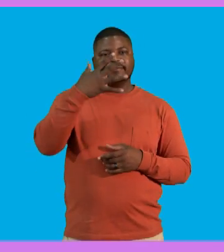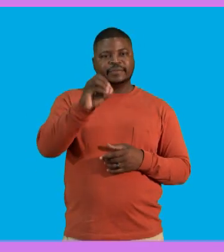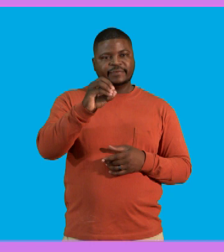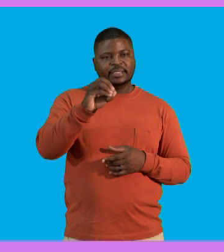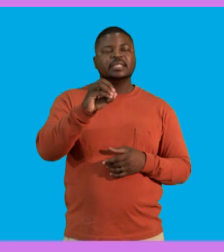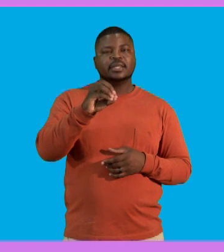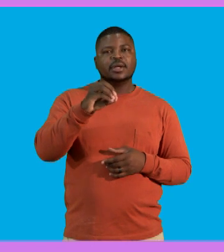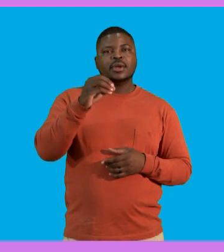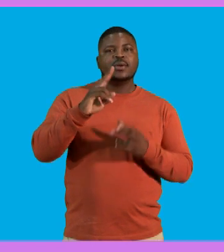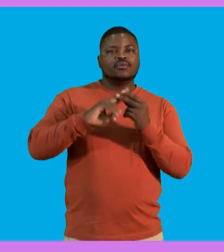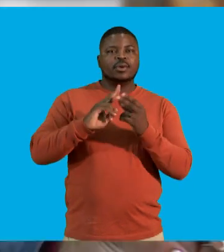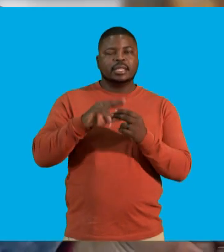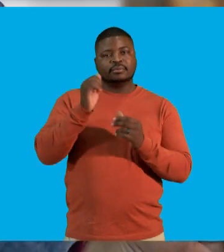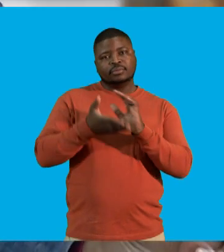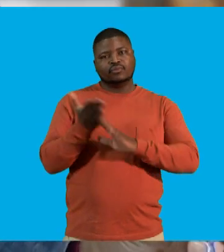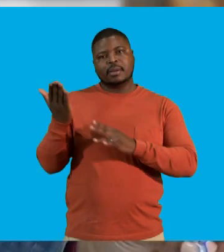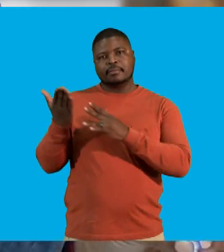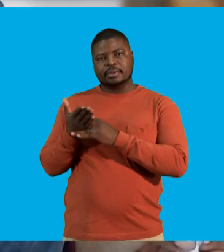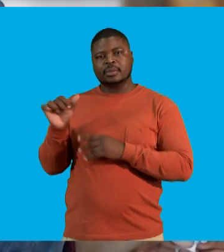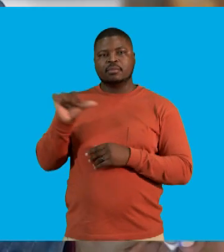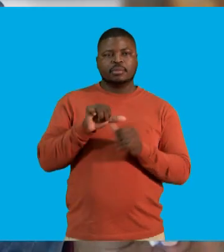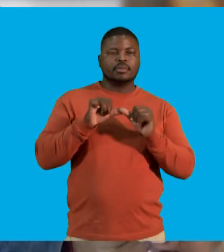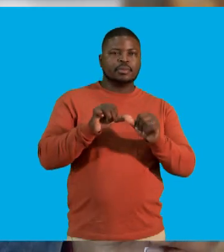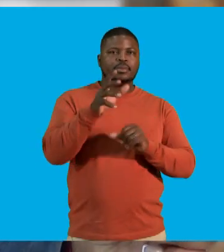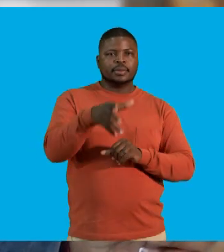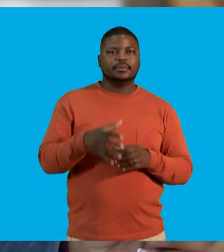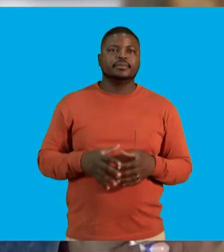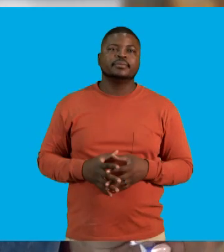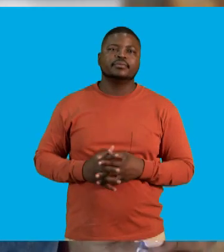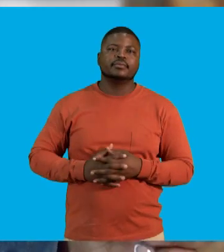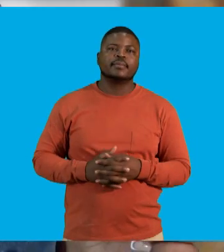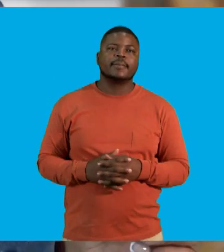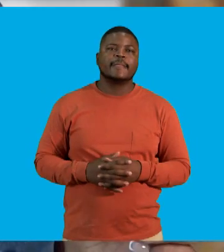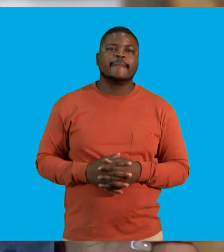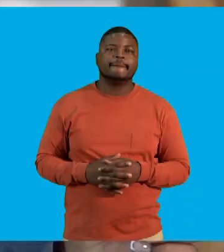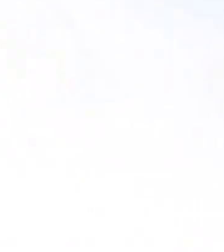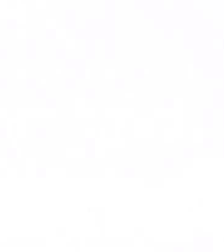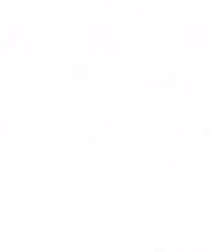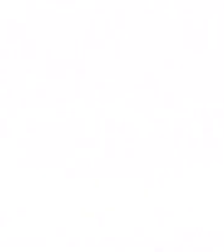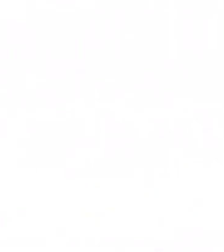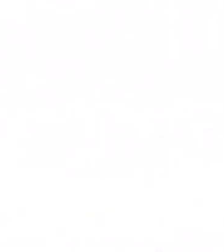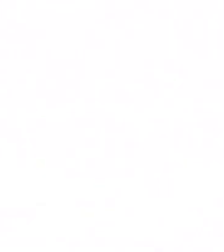50 units in that month. Let's take a quick break, then we'll continue afterwards.